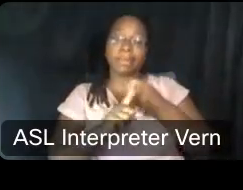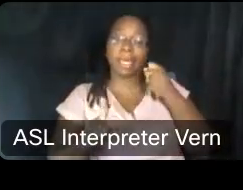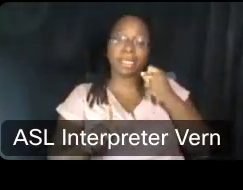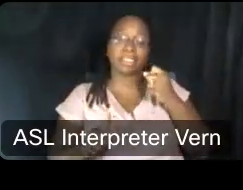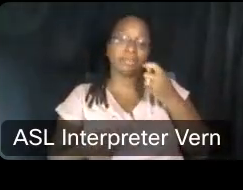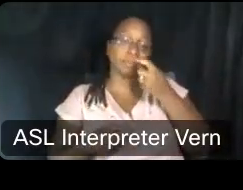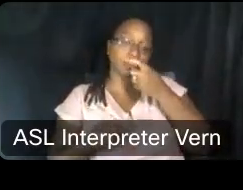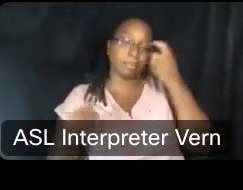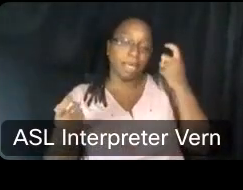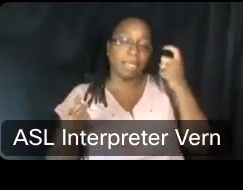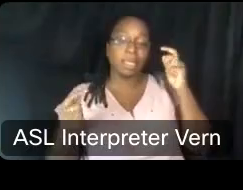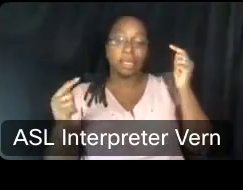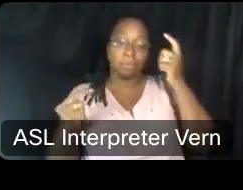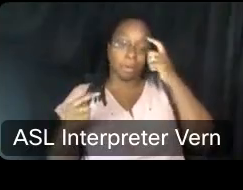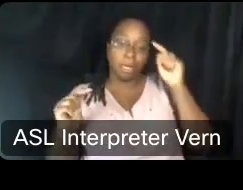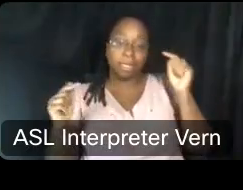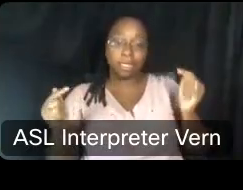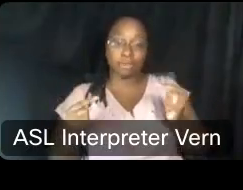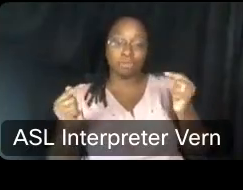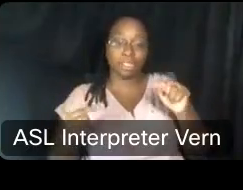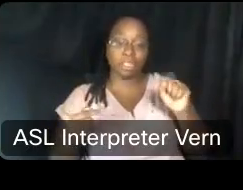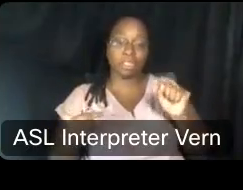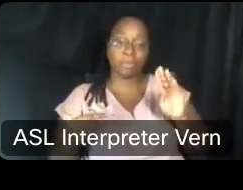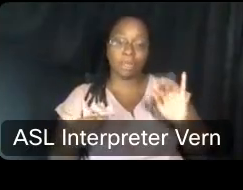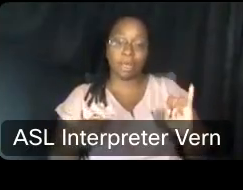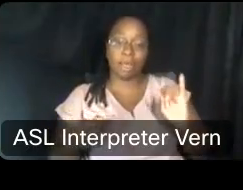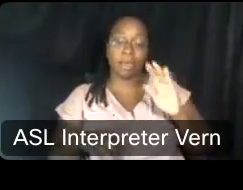injuries on other parts of the body?